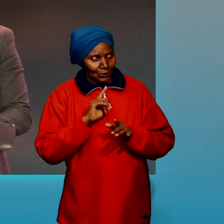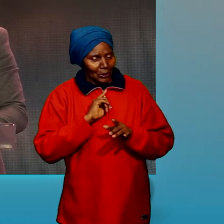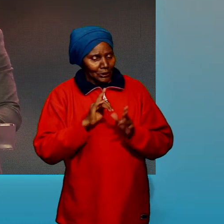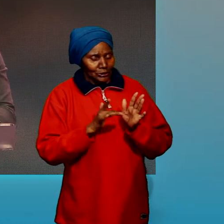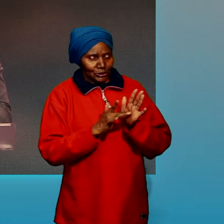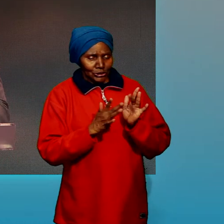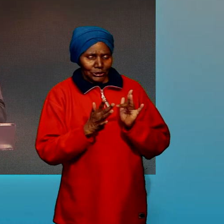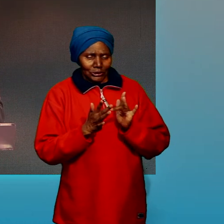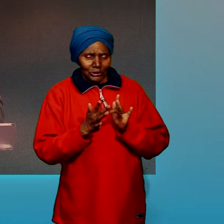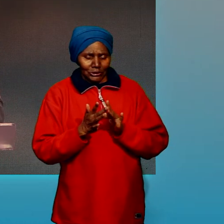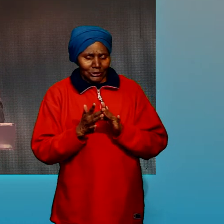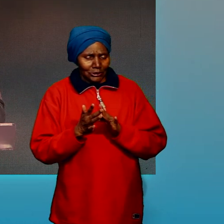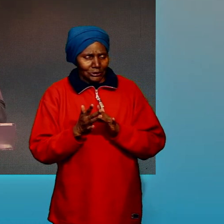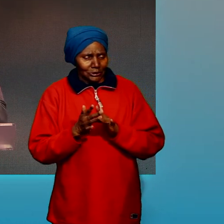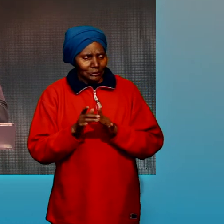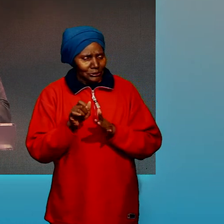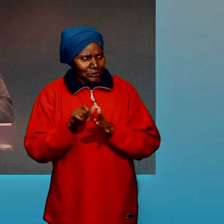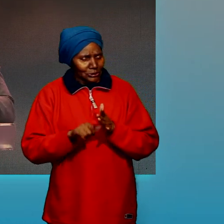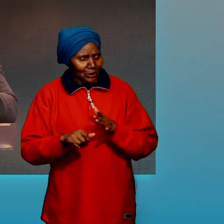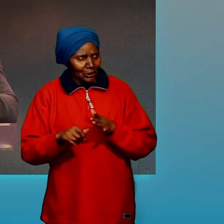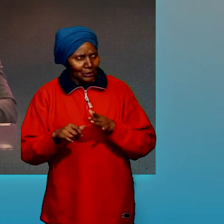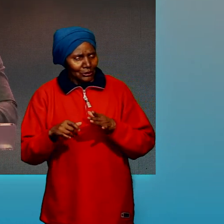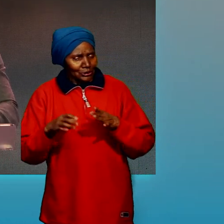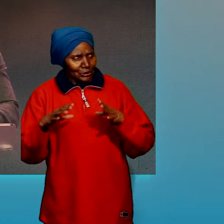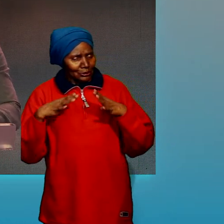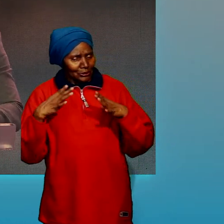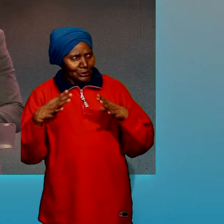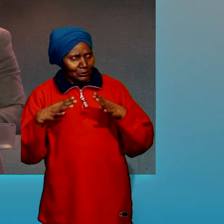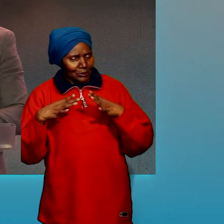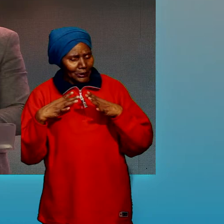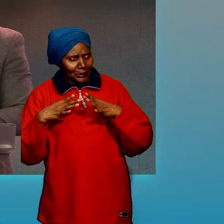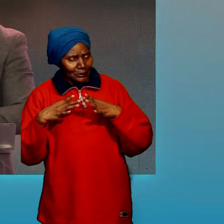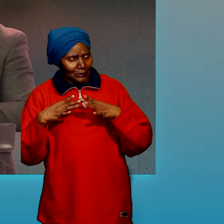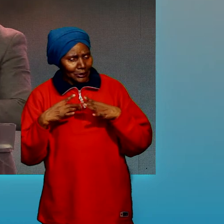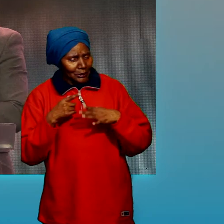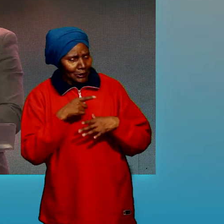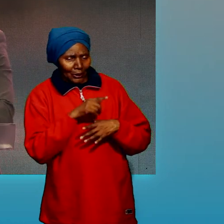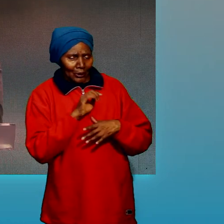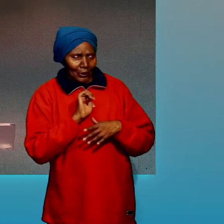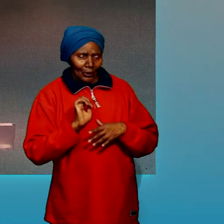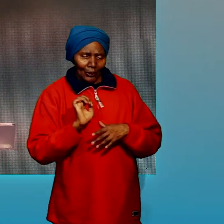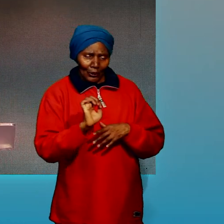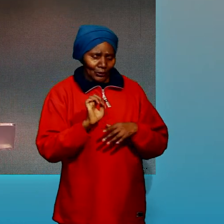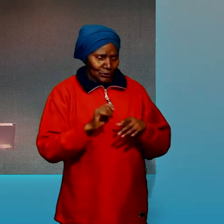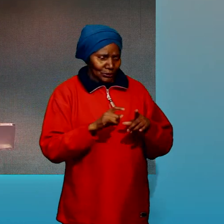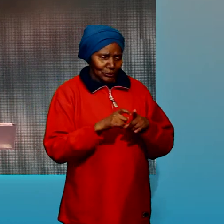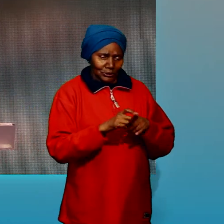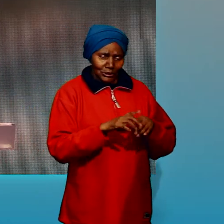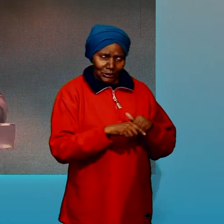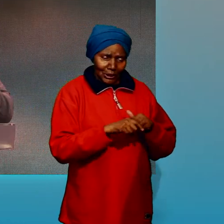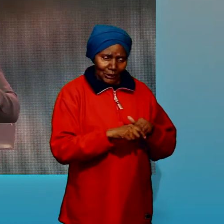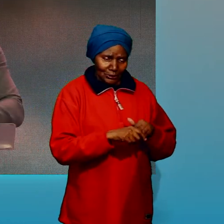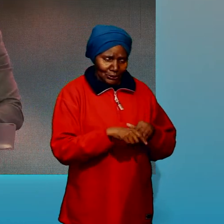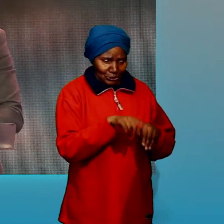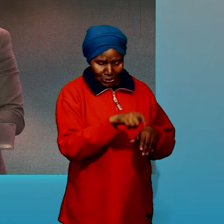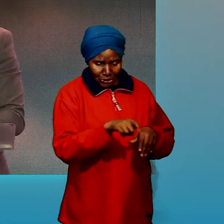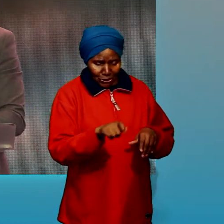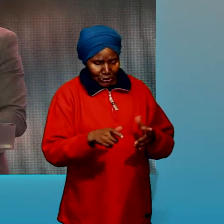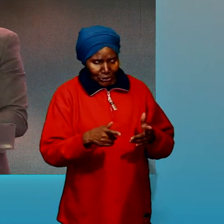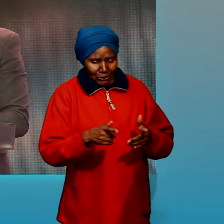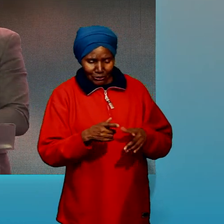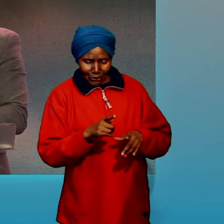is beginning to prepare his faithful, dedicated disciples for the upcoming trials and tests that